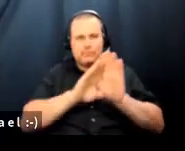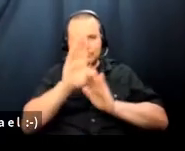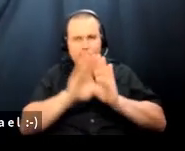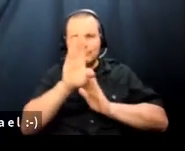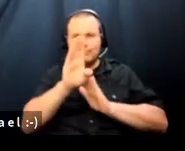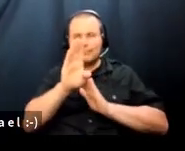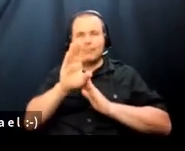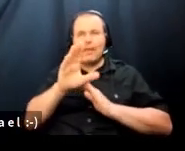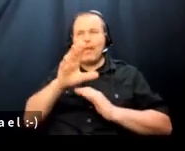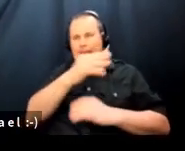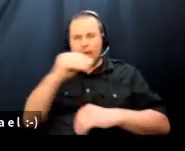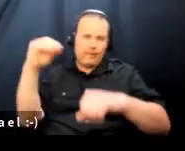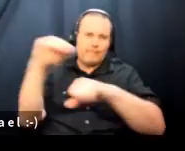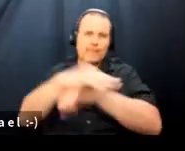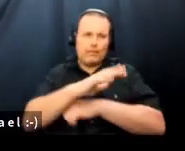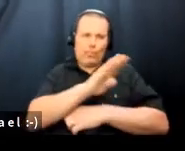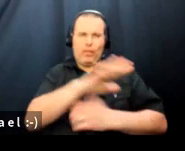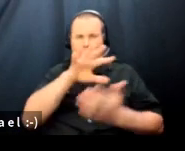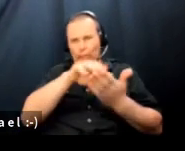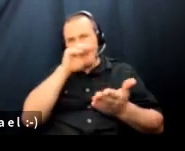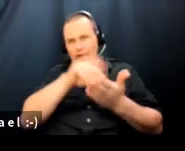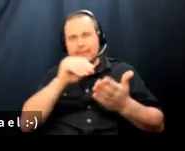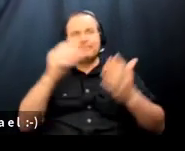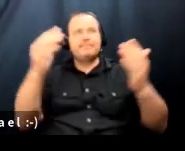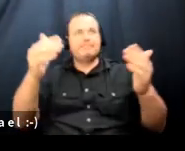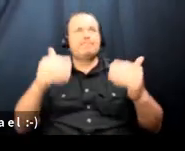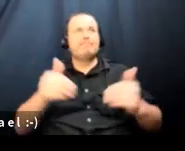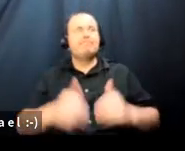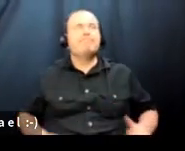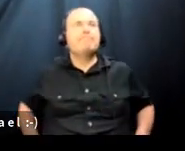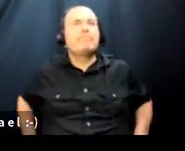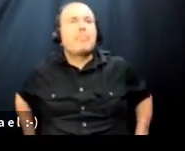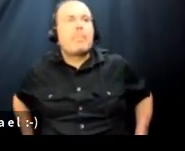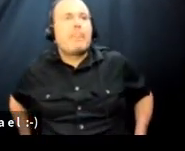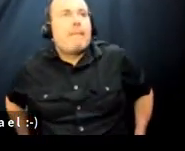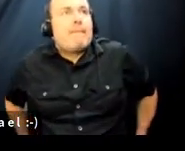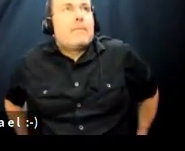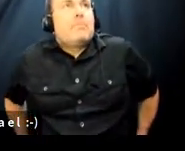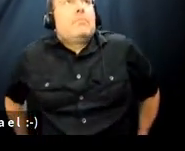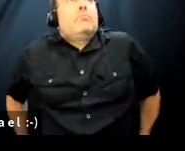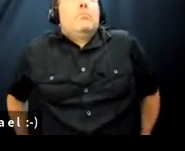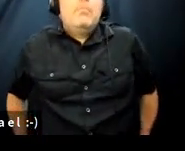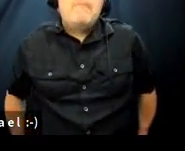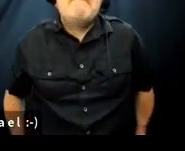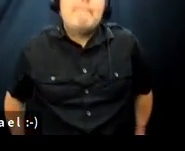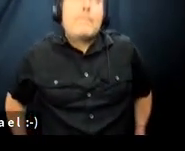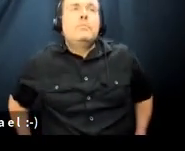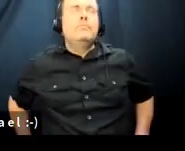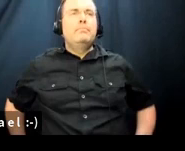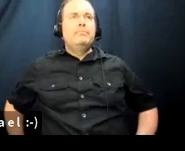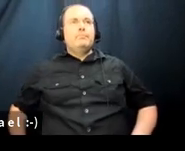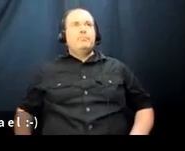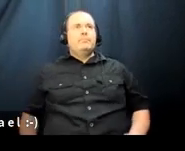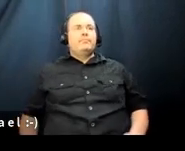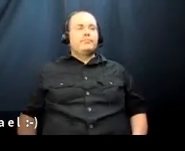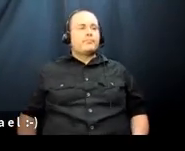the child learns. Okay, next slide. So here's what we know about